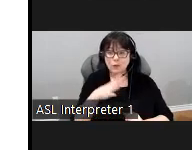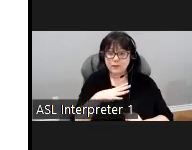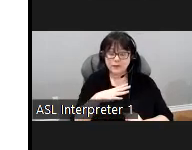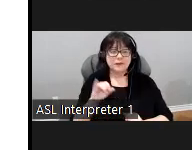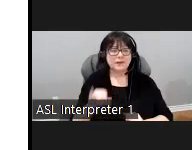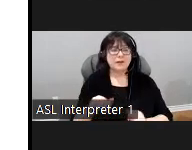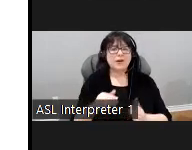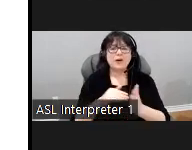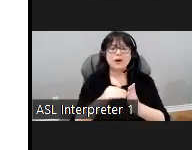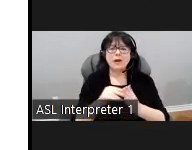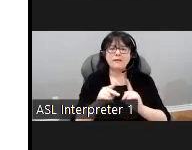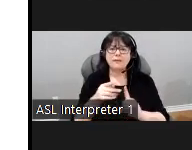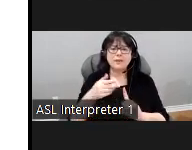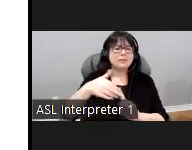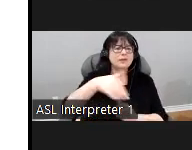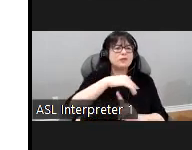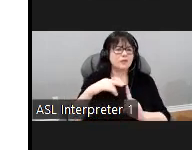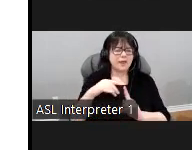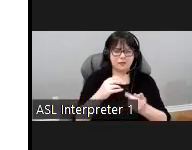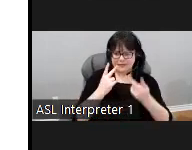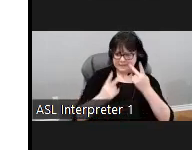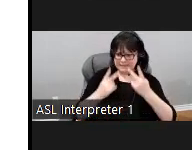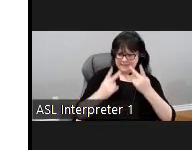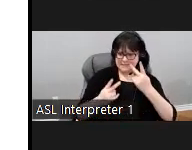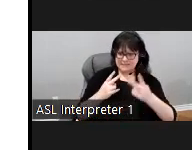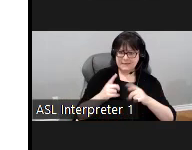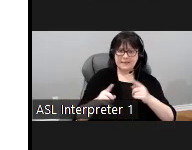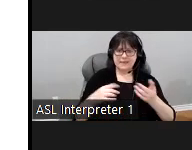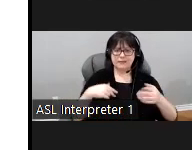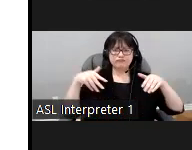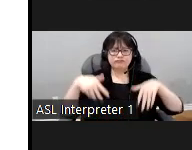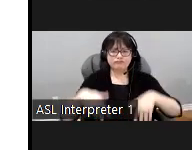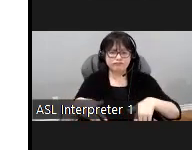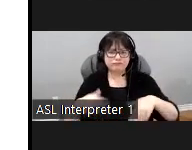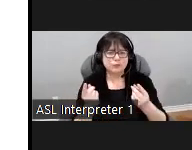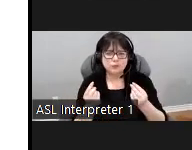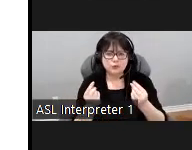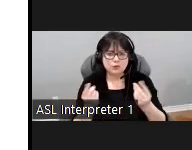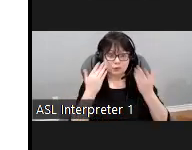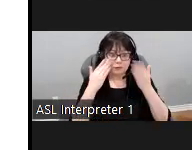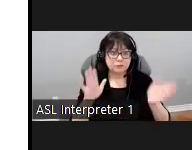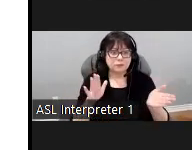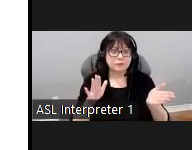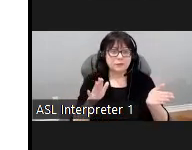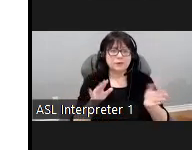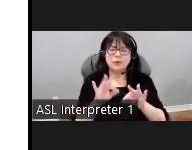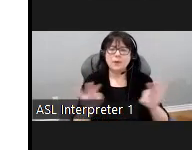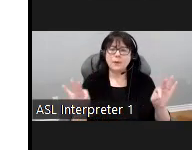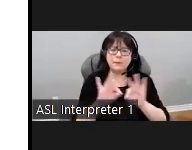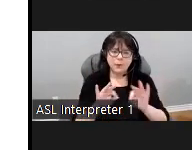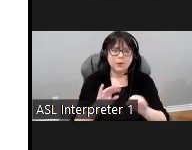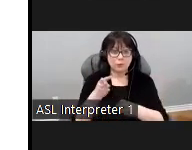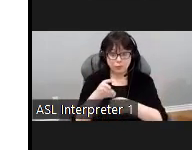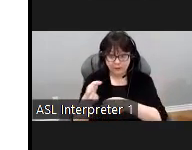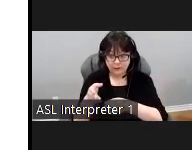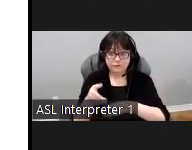it. And so we need to be training professionals, but also the broader community to